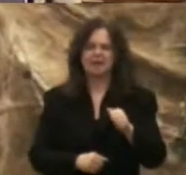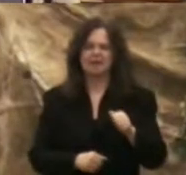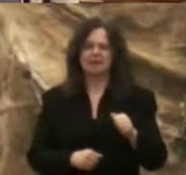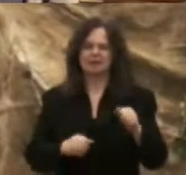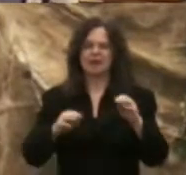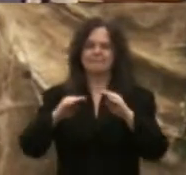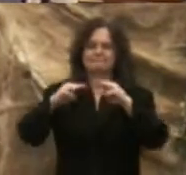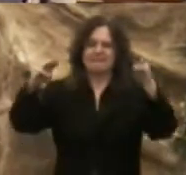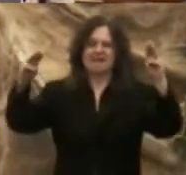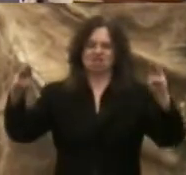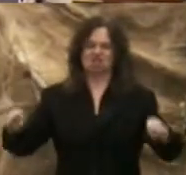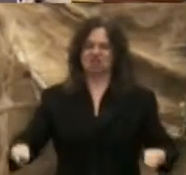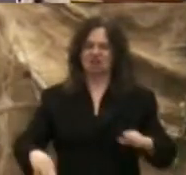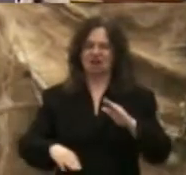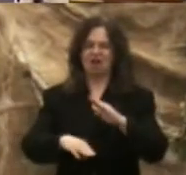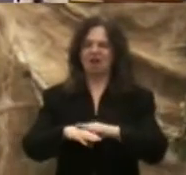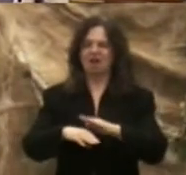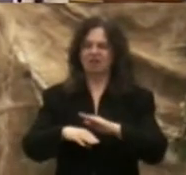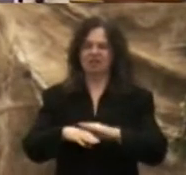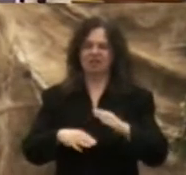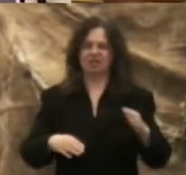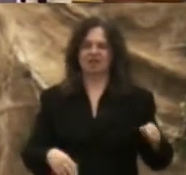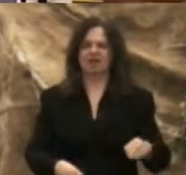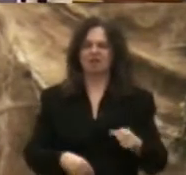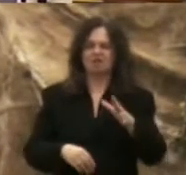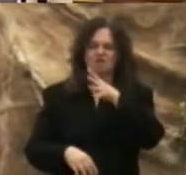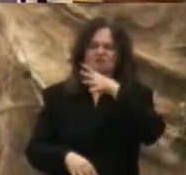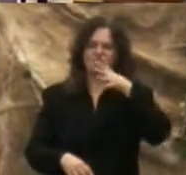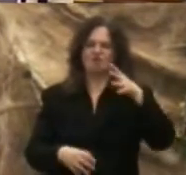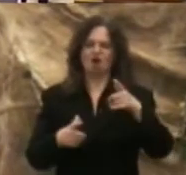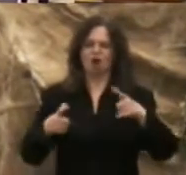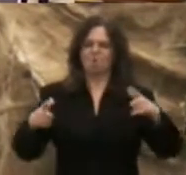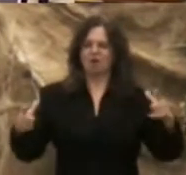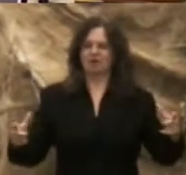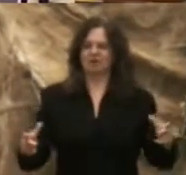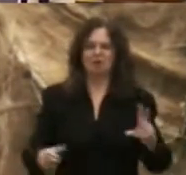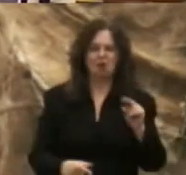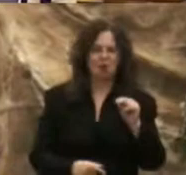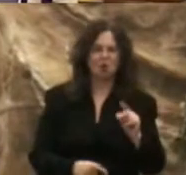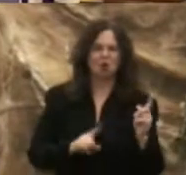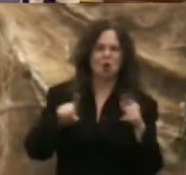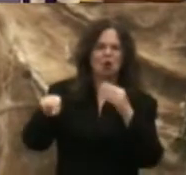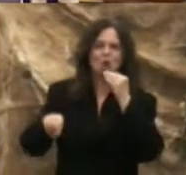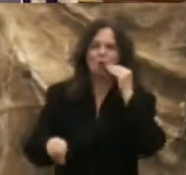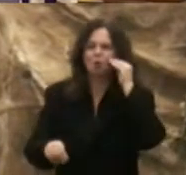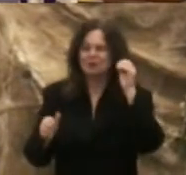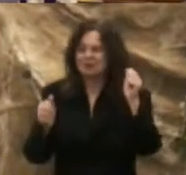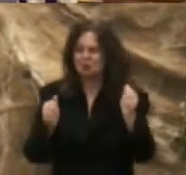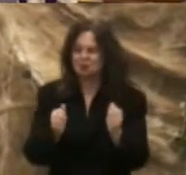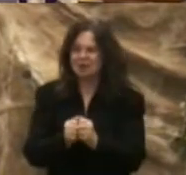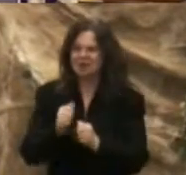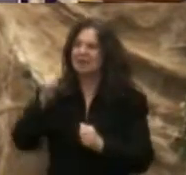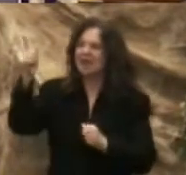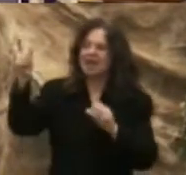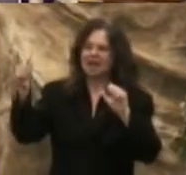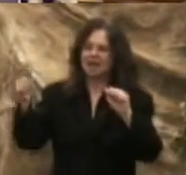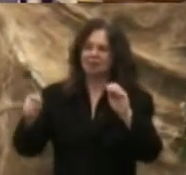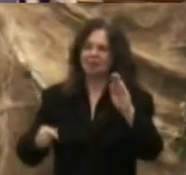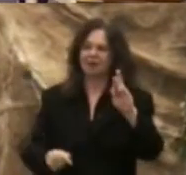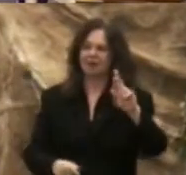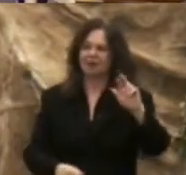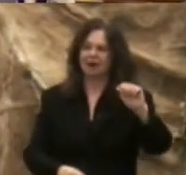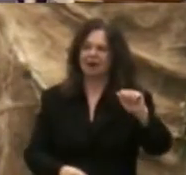forced to serve. Home is going to be with Abraham and also with